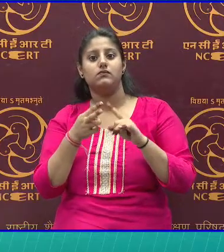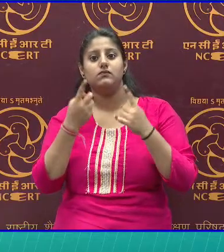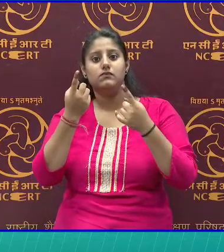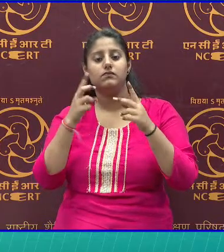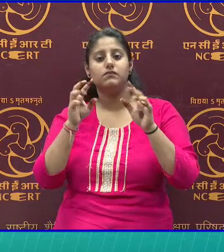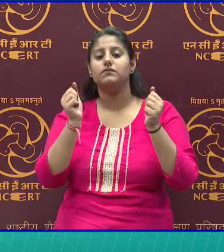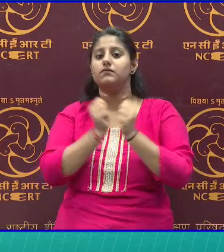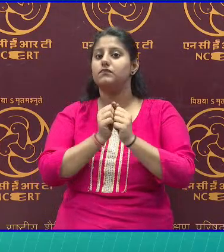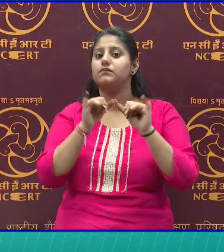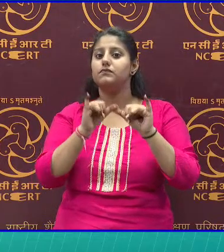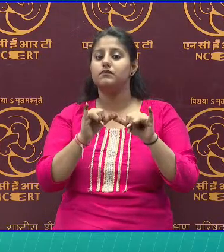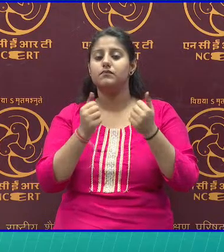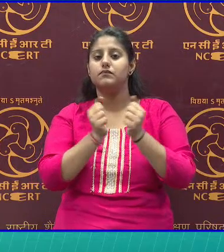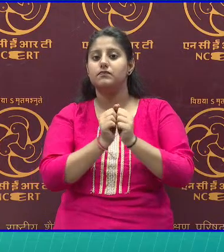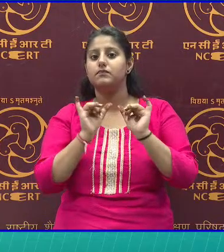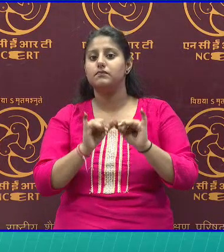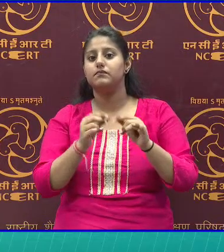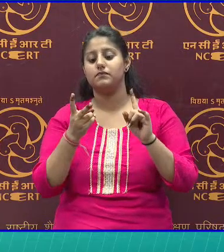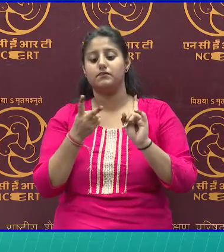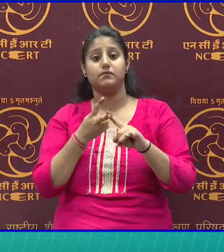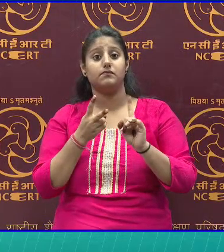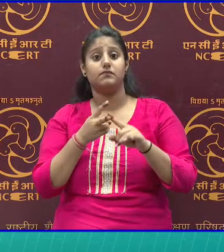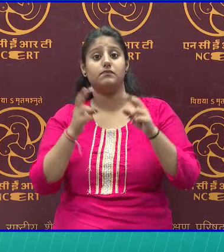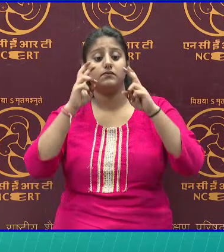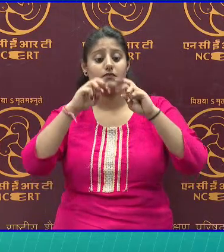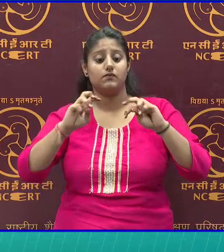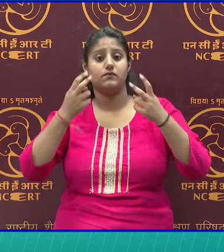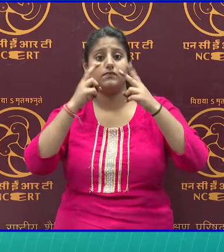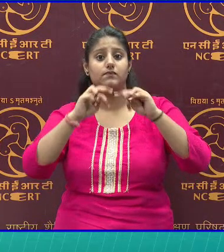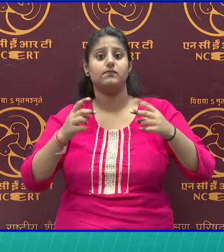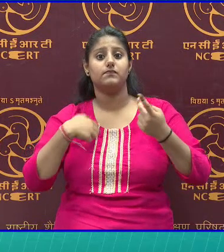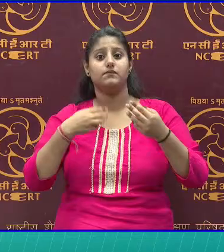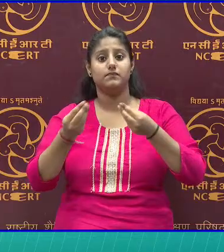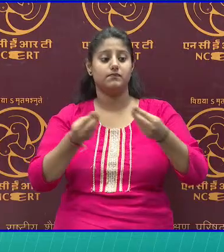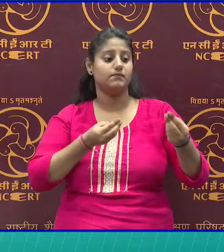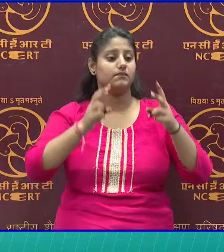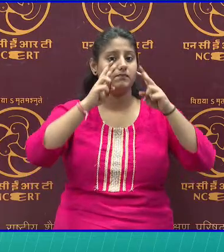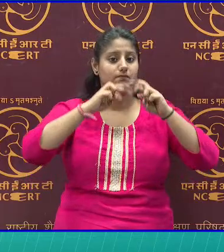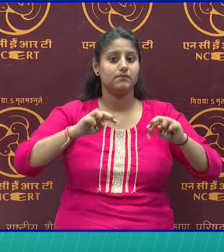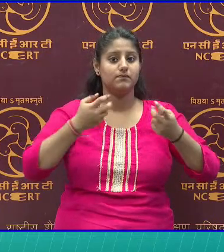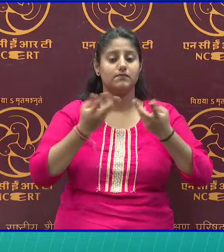living together. Second is about exploring our neighborhood. Here